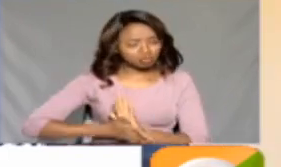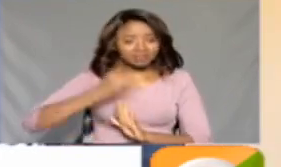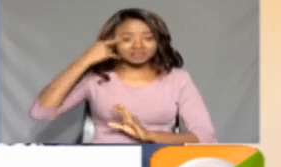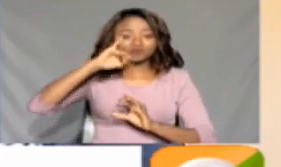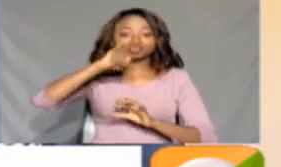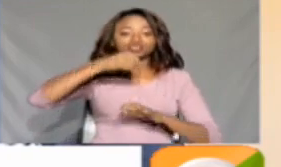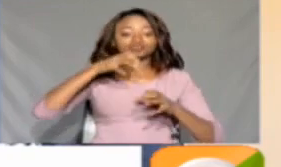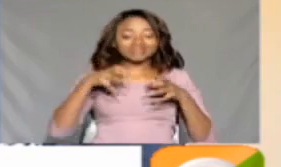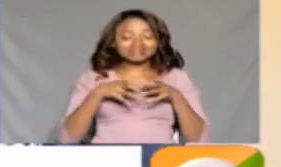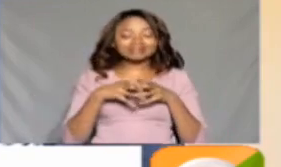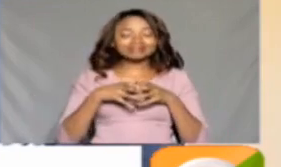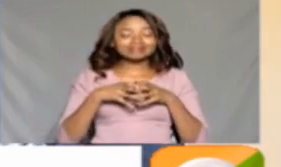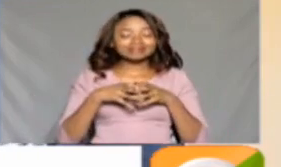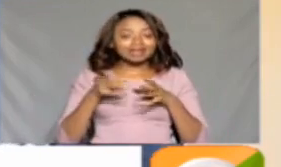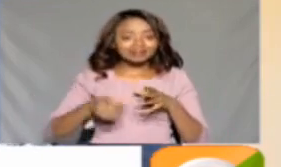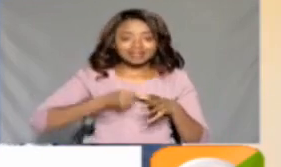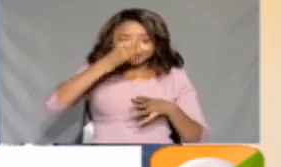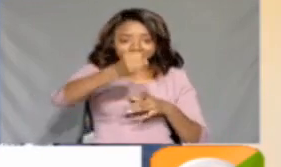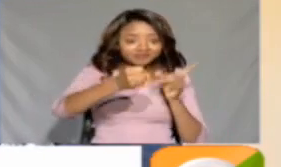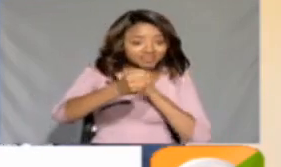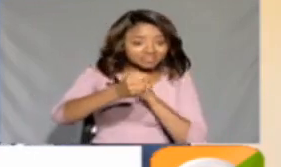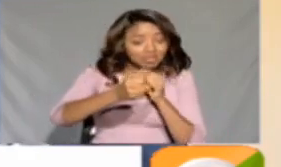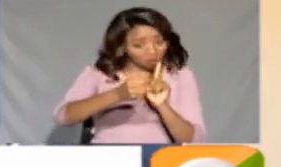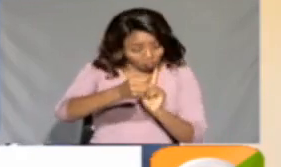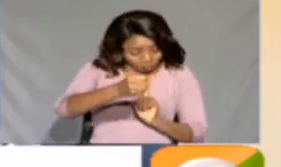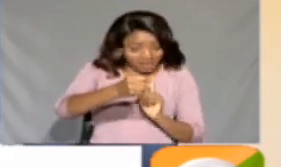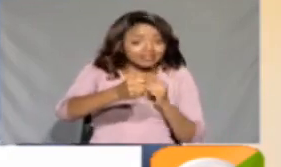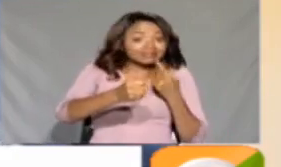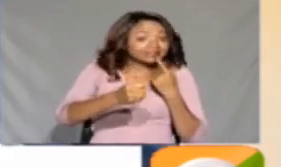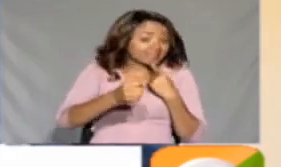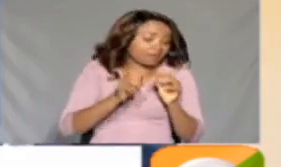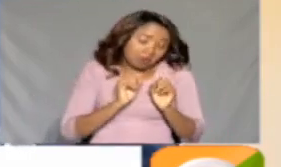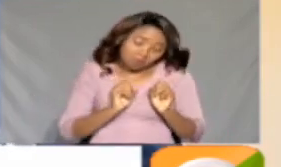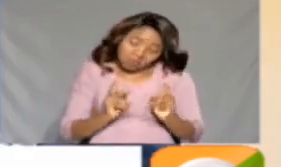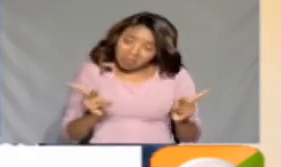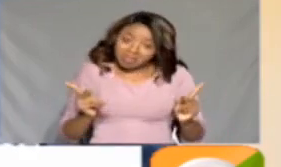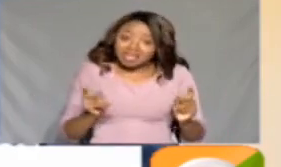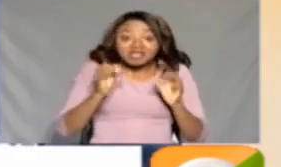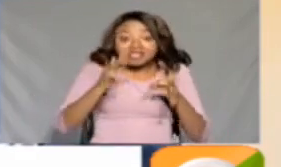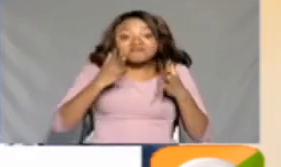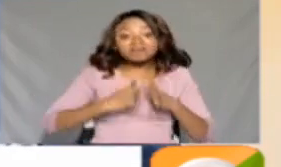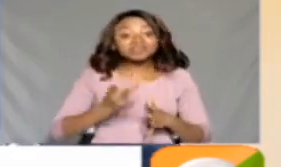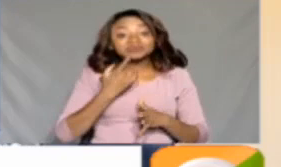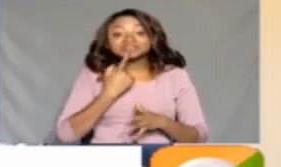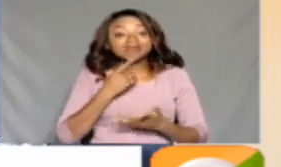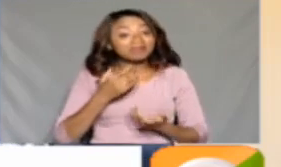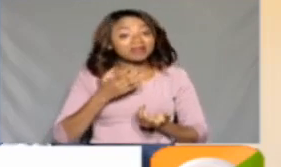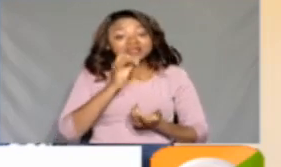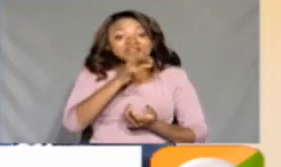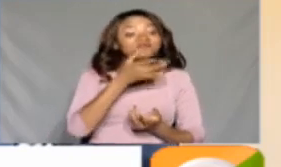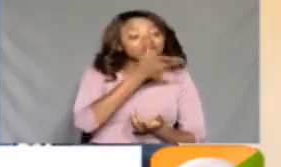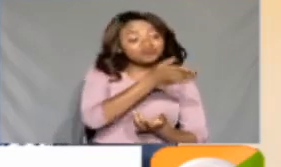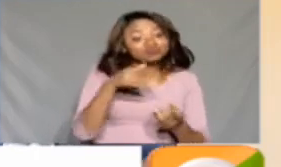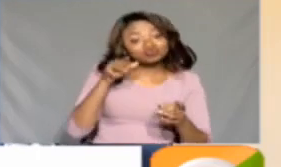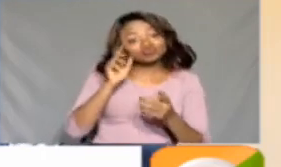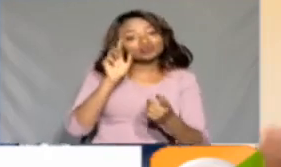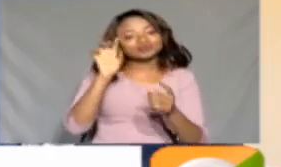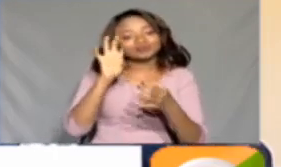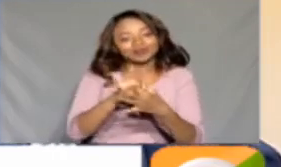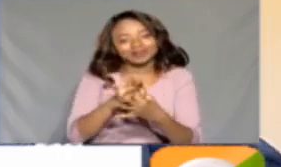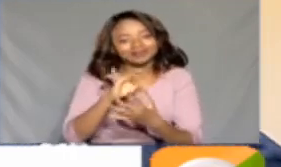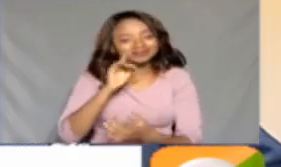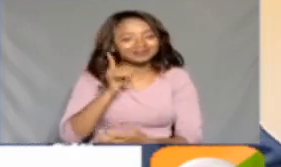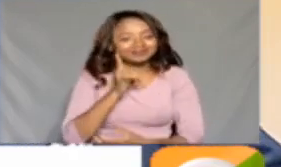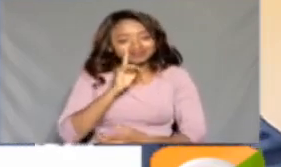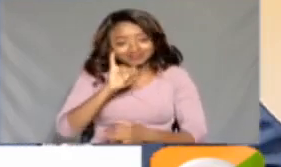for 2022. One has said he wants to vie. Look. Yes, one has said, anybody who says they want to vie, including yourself, if you join Jubilee tomorrow and you want to be